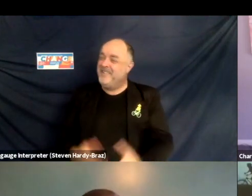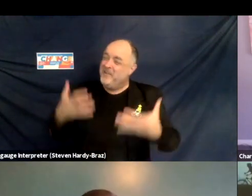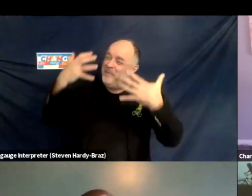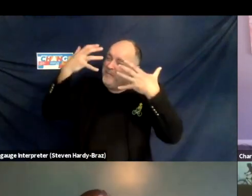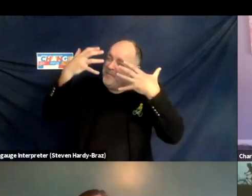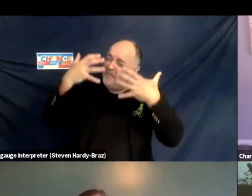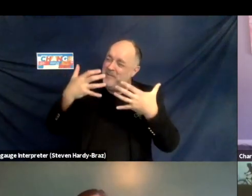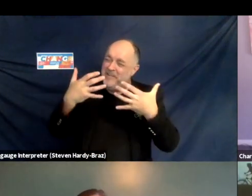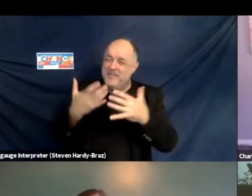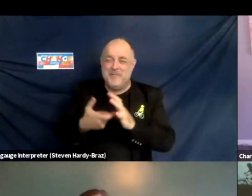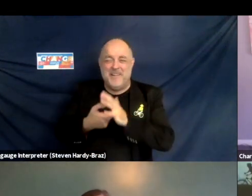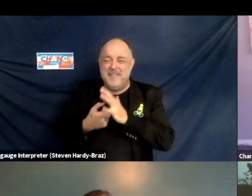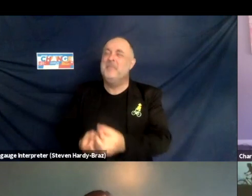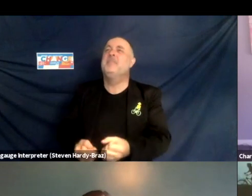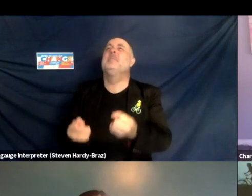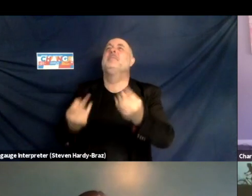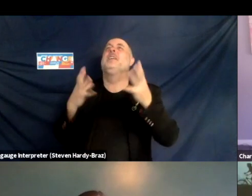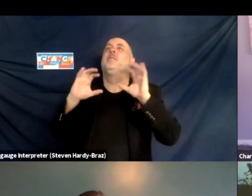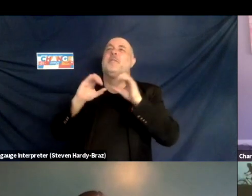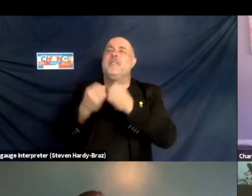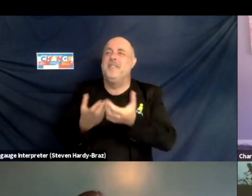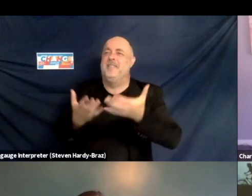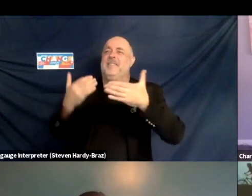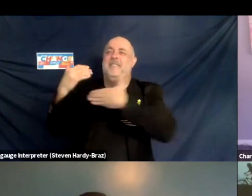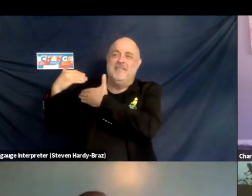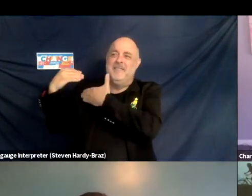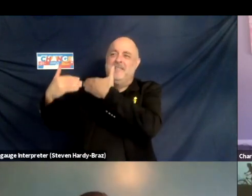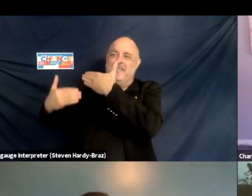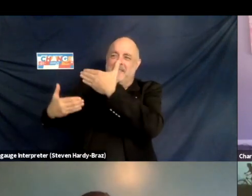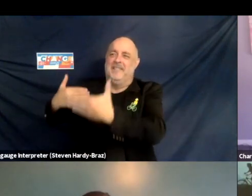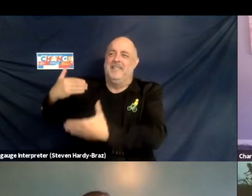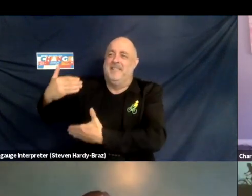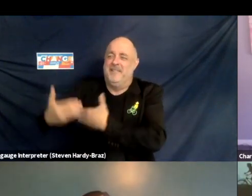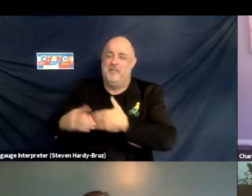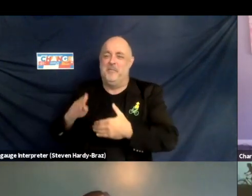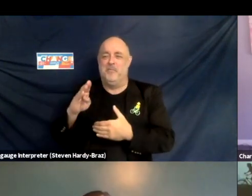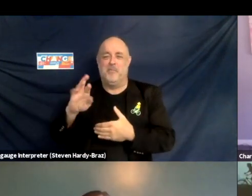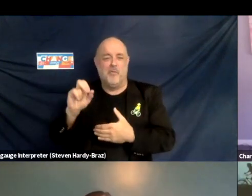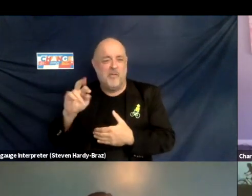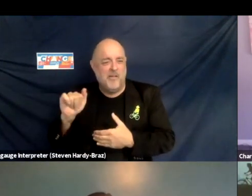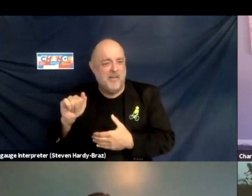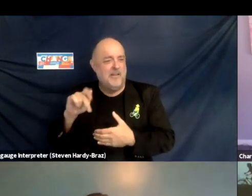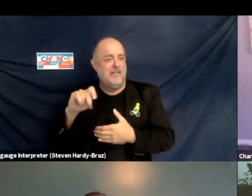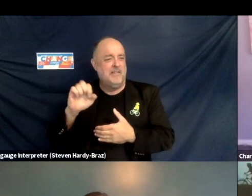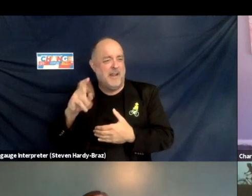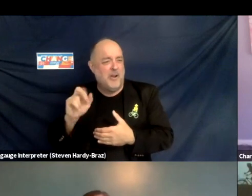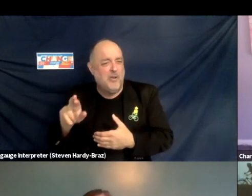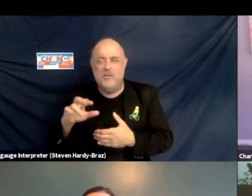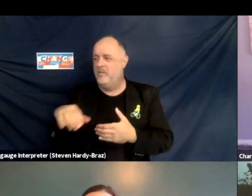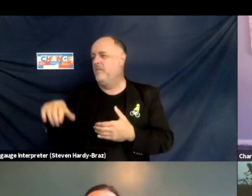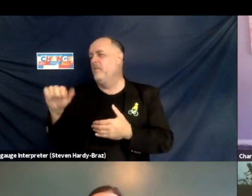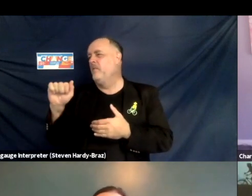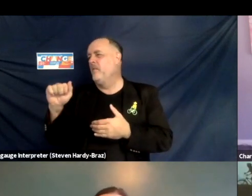organizations, they waited until the deaths of Ahmaud Arbery and Breonna Taylor to have real conversations